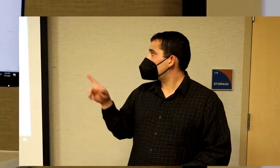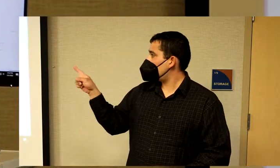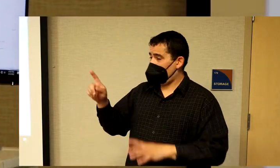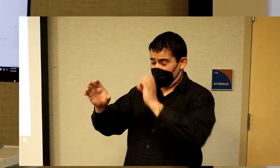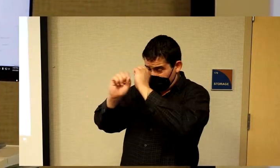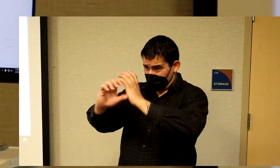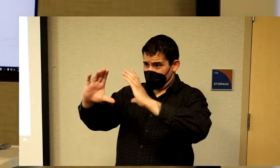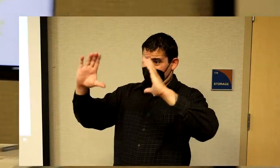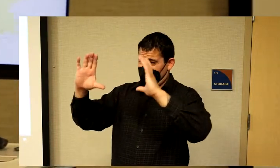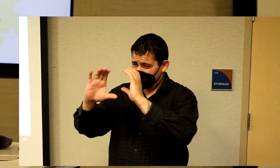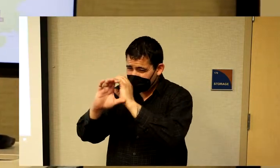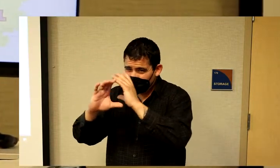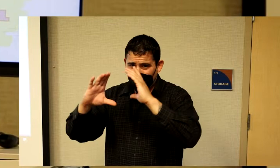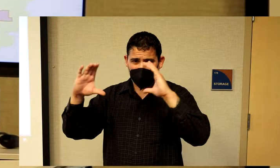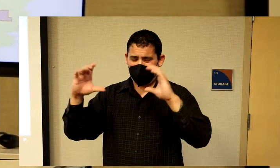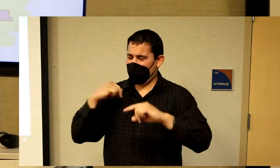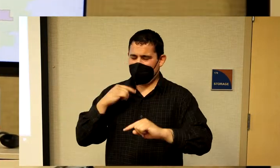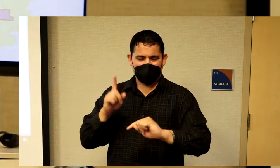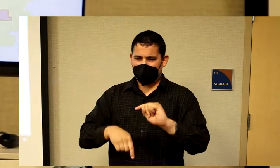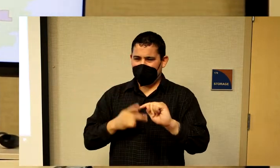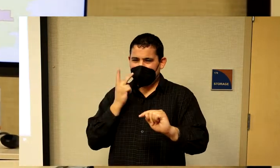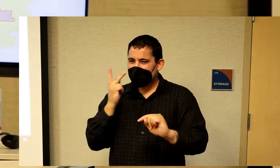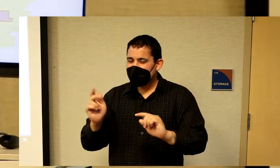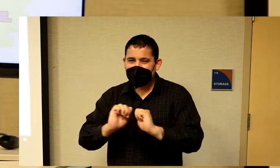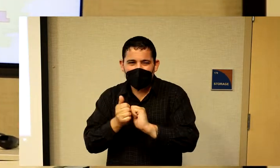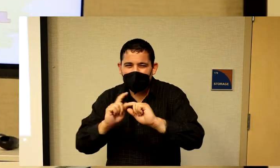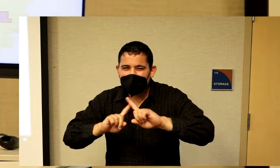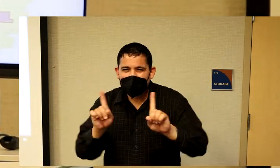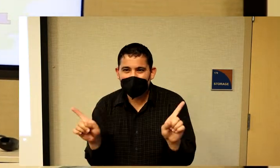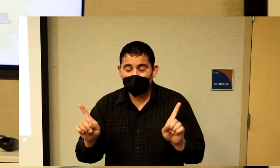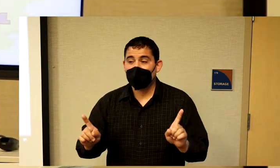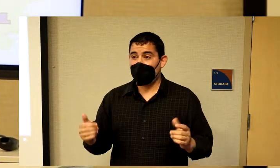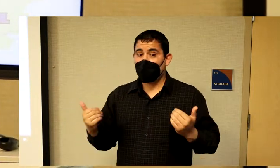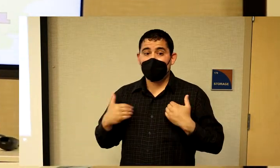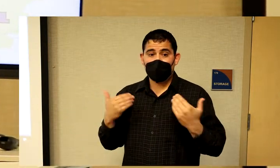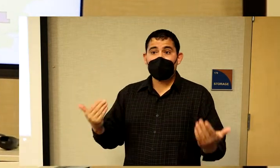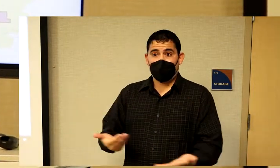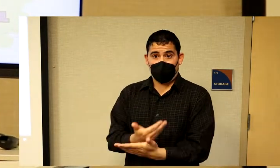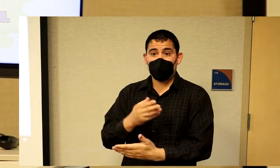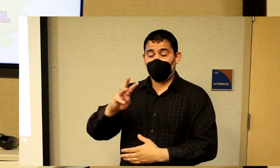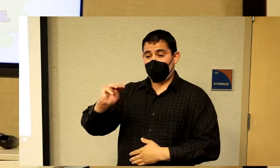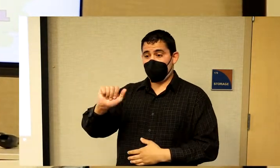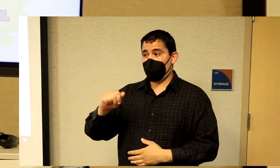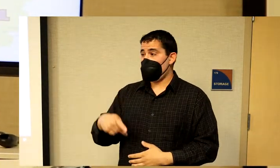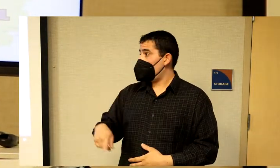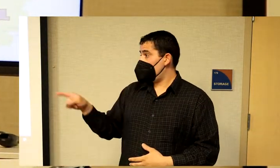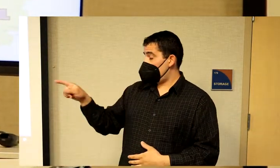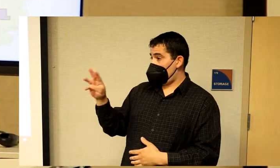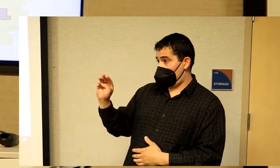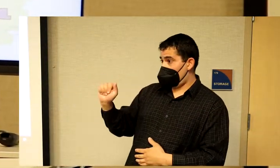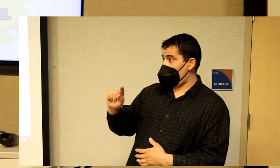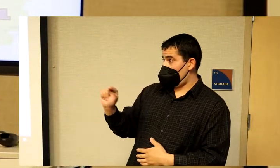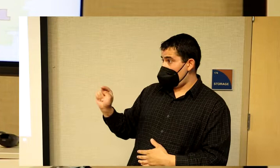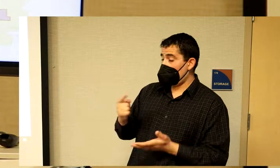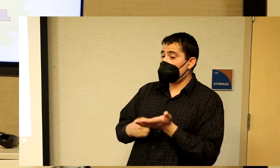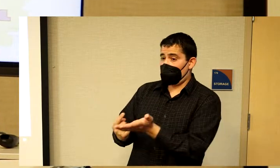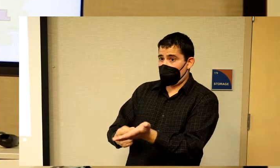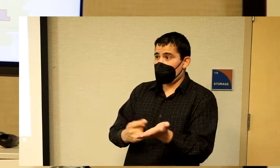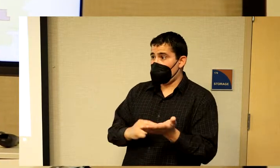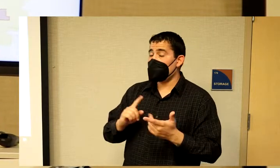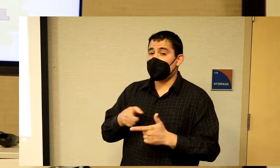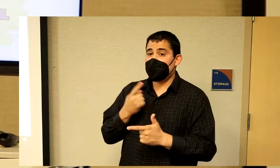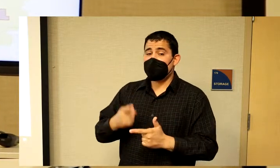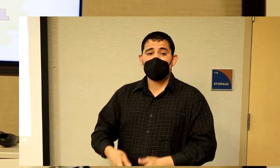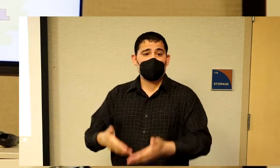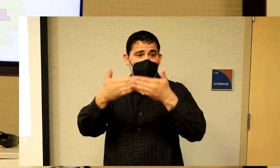can't tell the difference. Yeah. Anyway, we did get a new map, and Matt, you might want to just talk briefly about that, and then I'd like to open it up